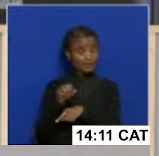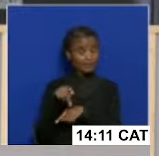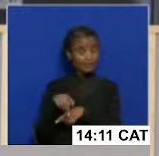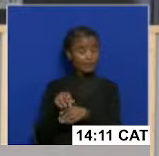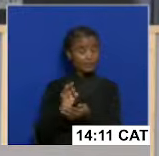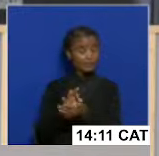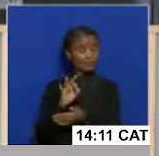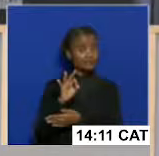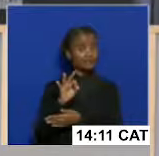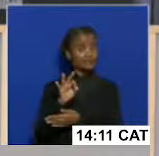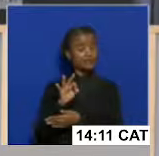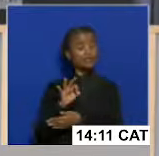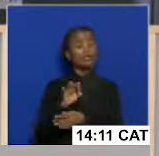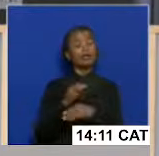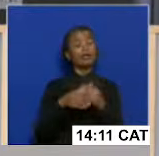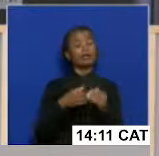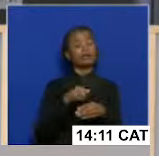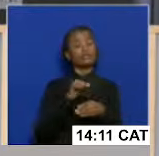in.